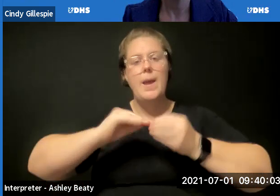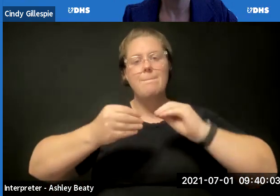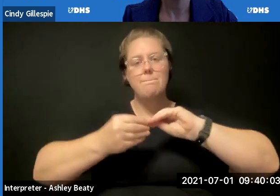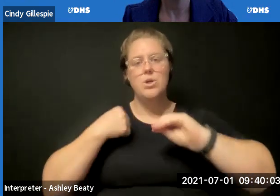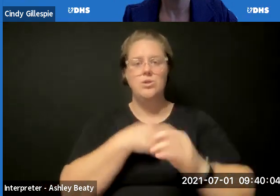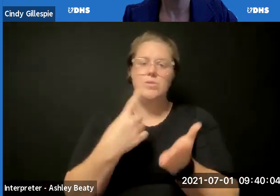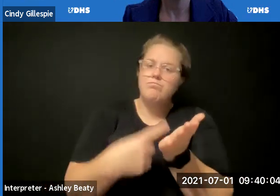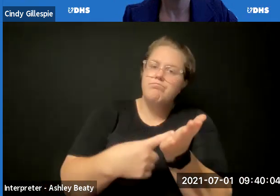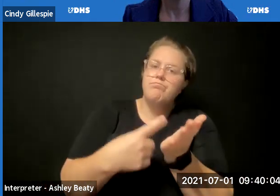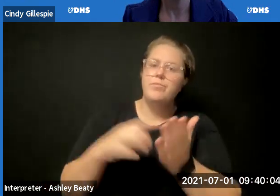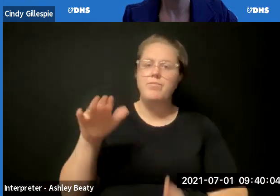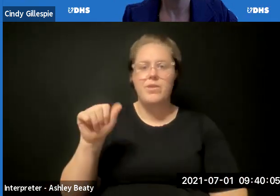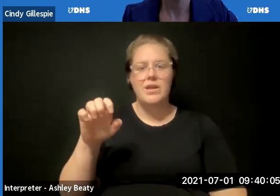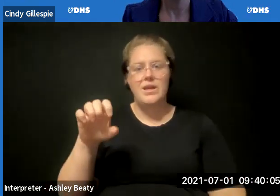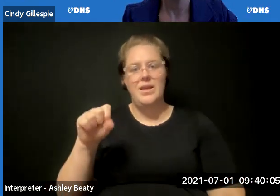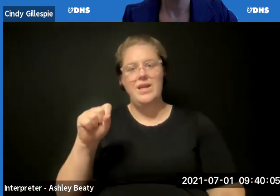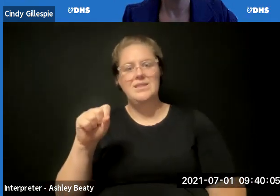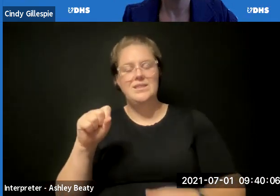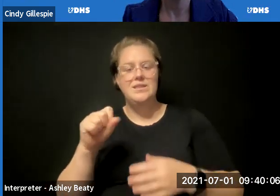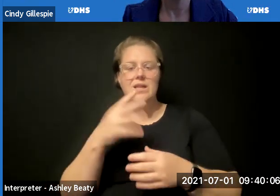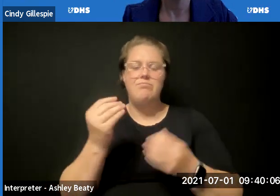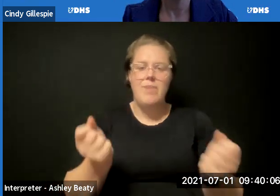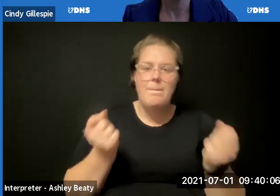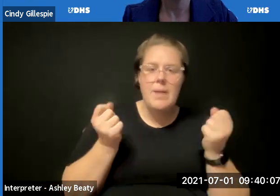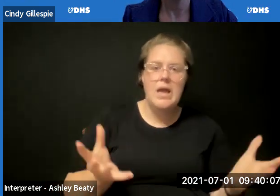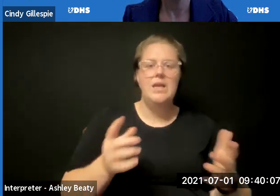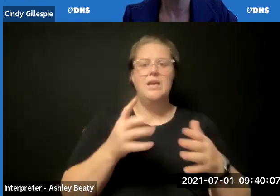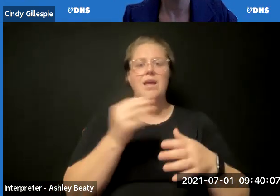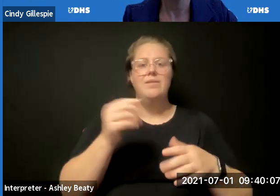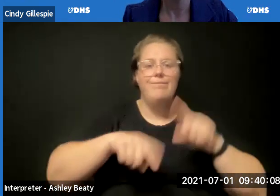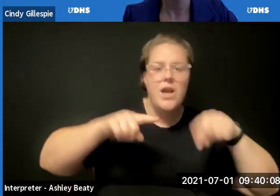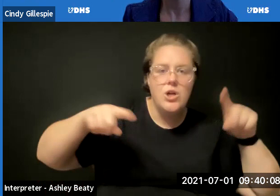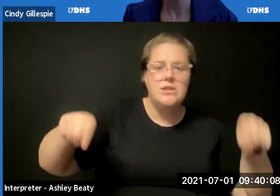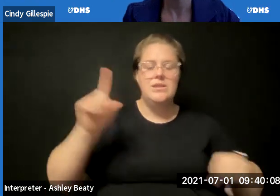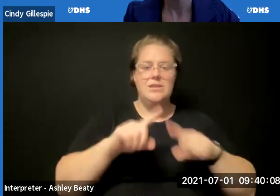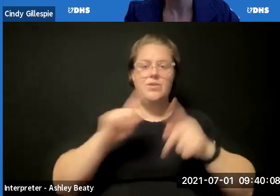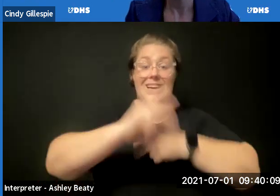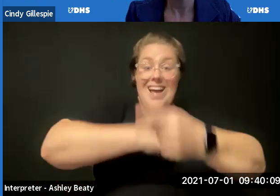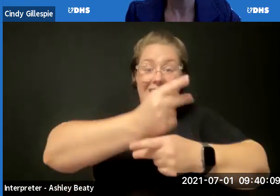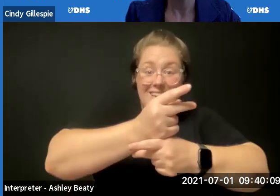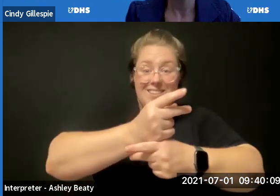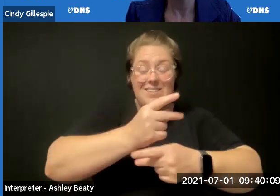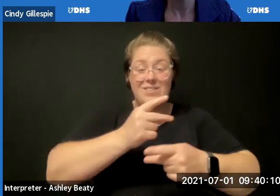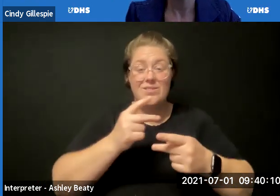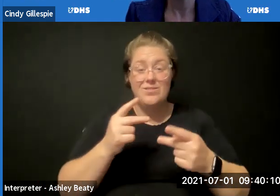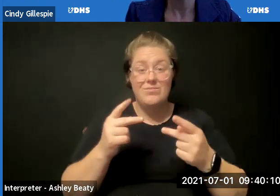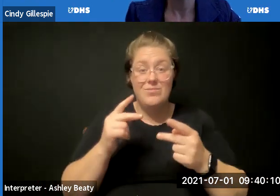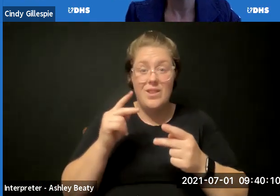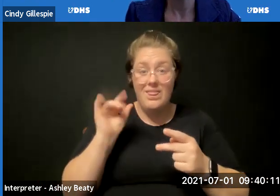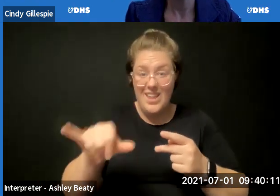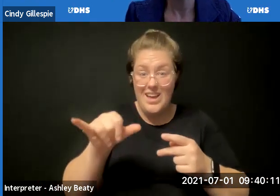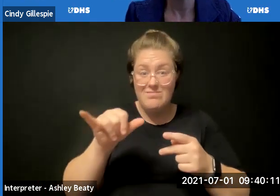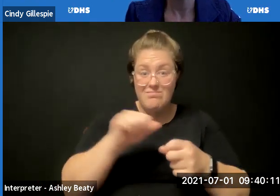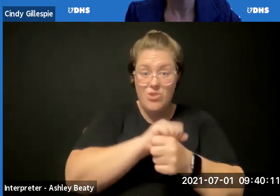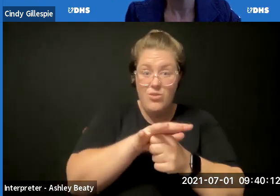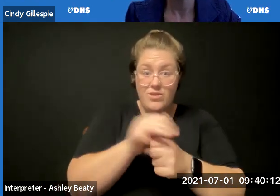with the variants, or basically these different types of the virus that are out there, there's a lot of numbers being thrown around, with regard to